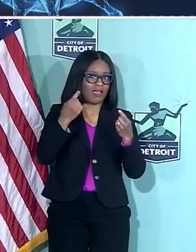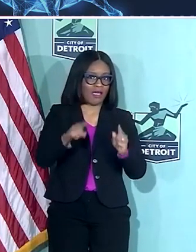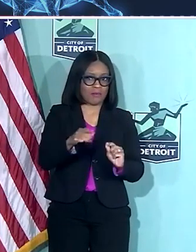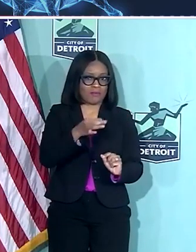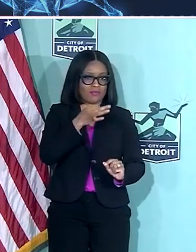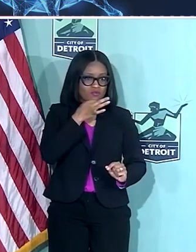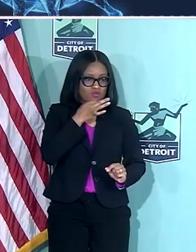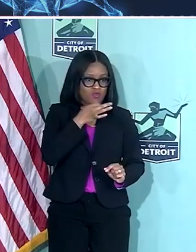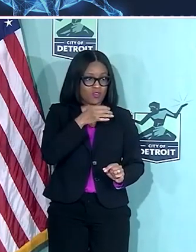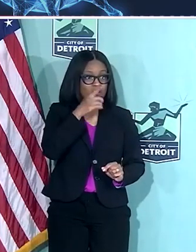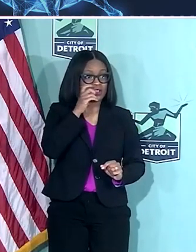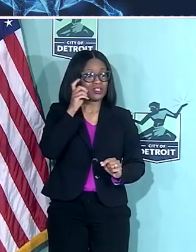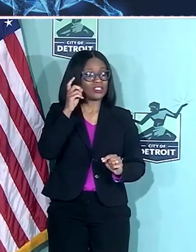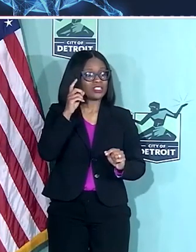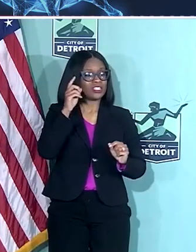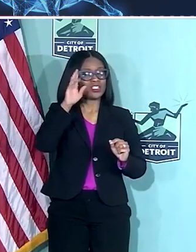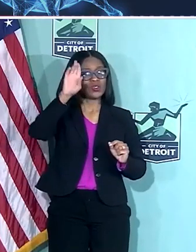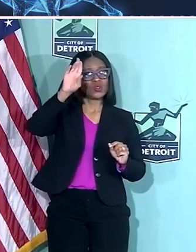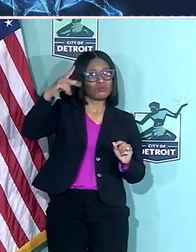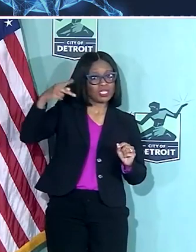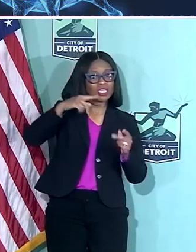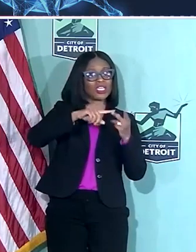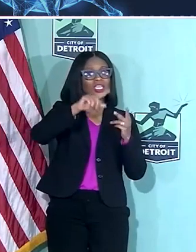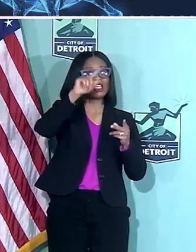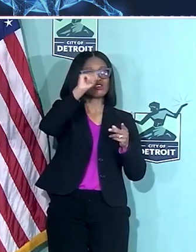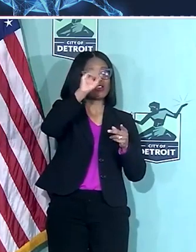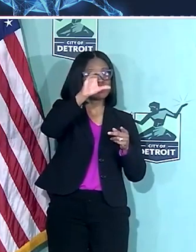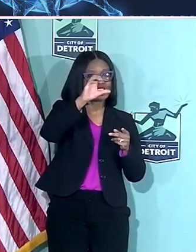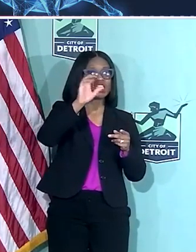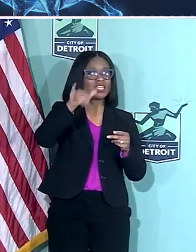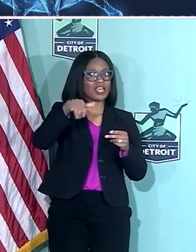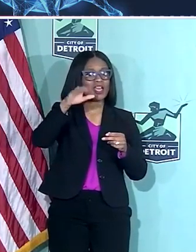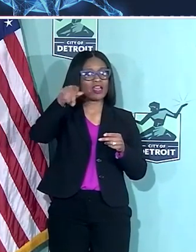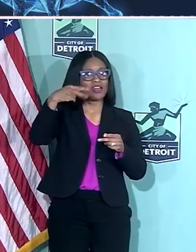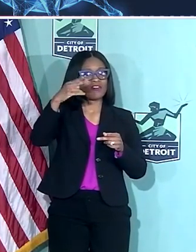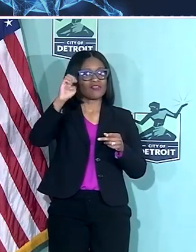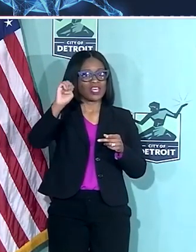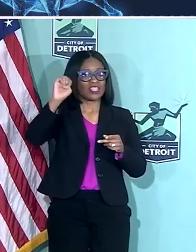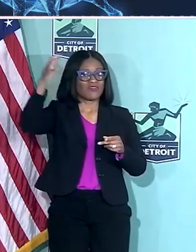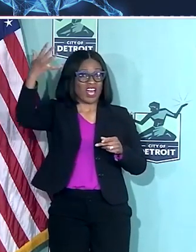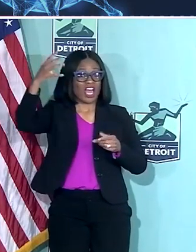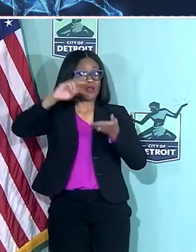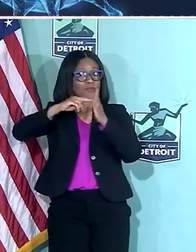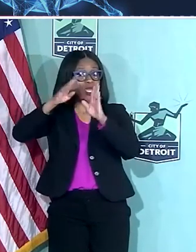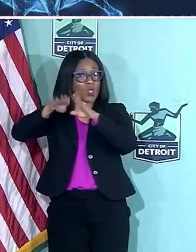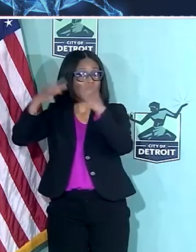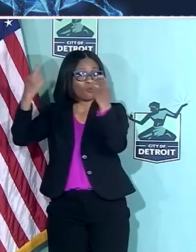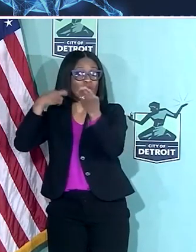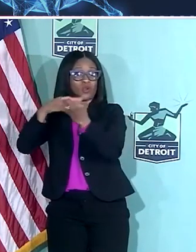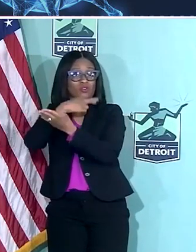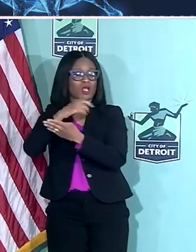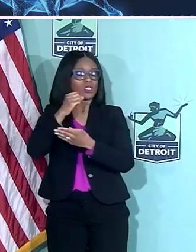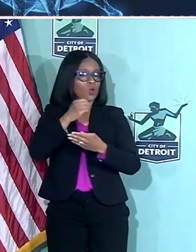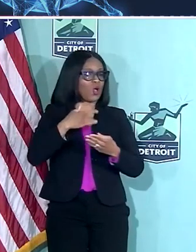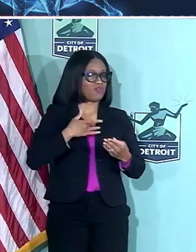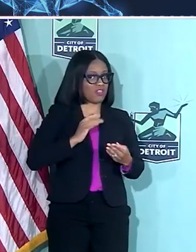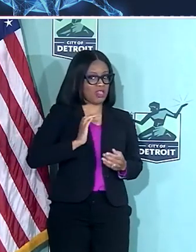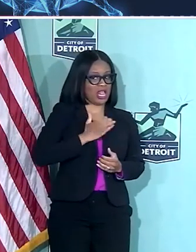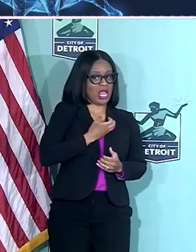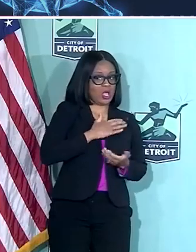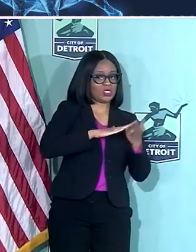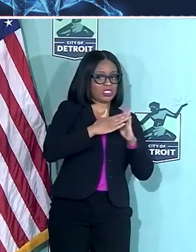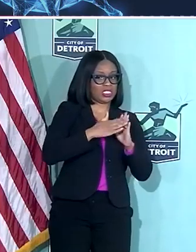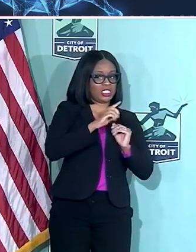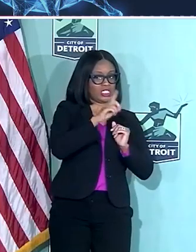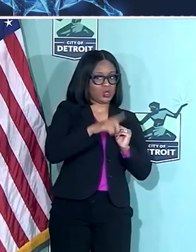just declared the Upper Peninsula and Traverse City phase 5, which are restaurants. So I would expect that it will come very quickly